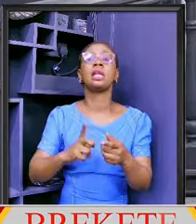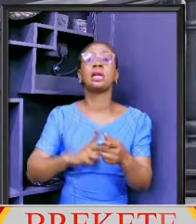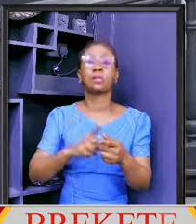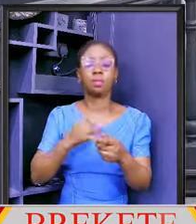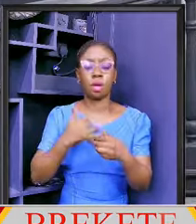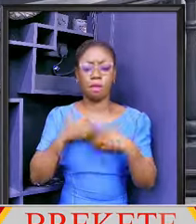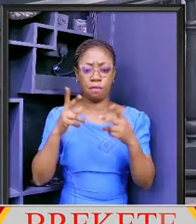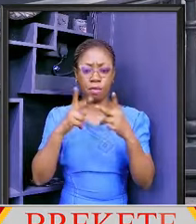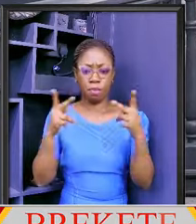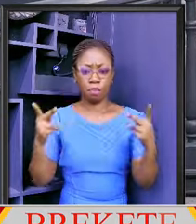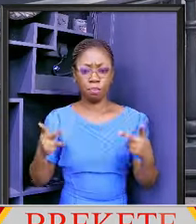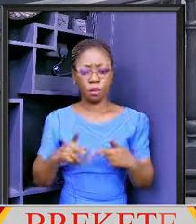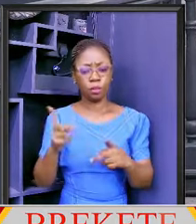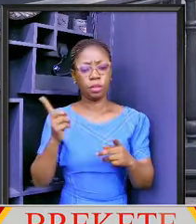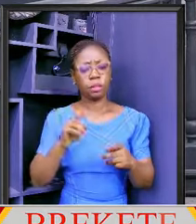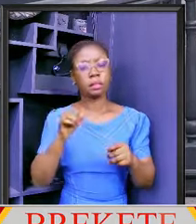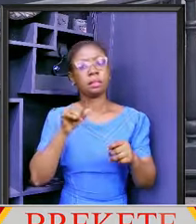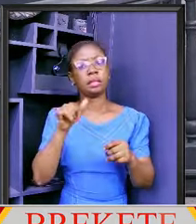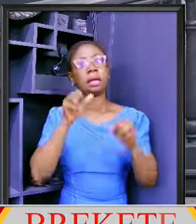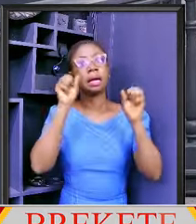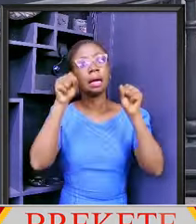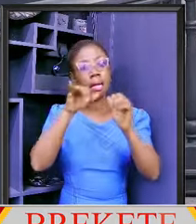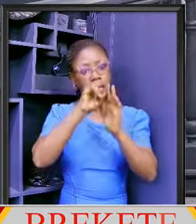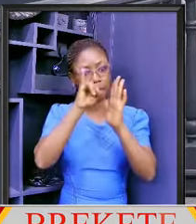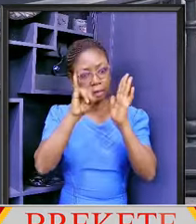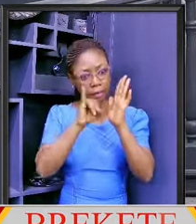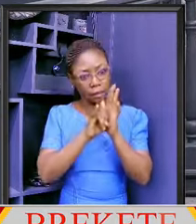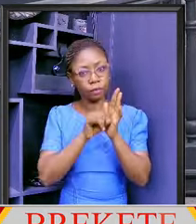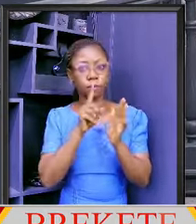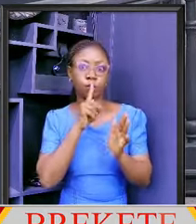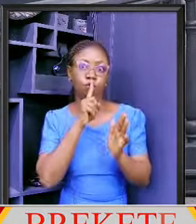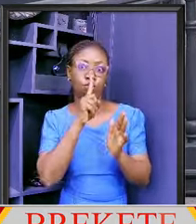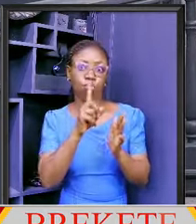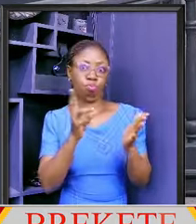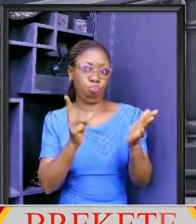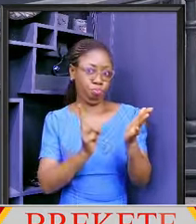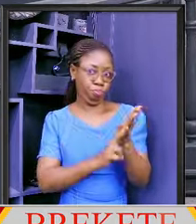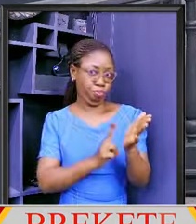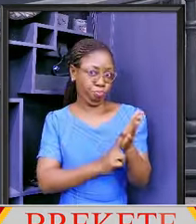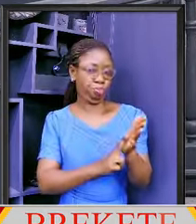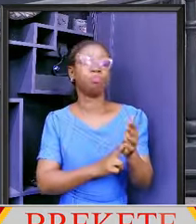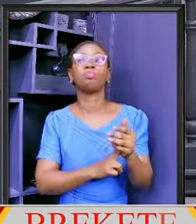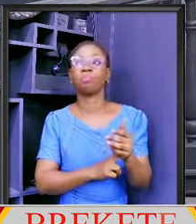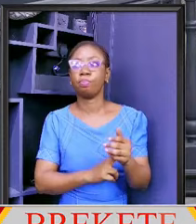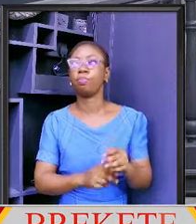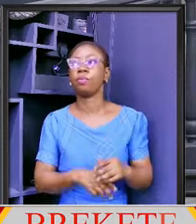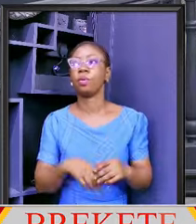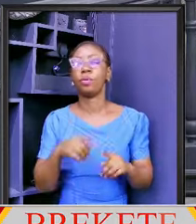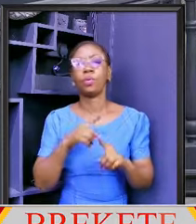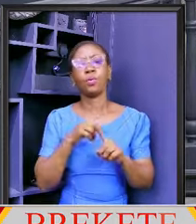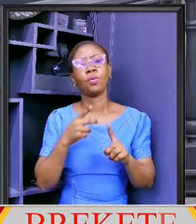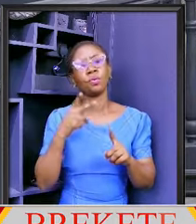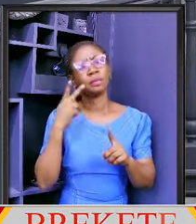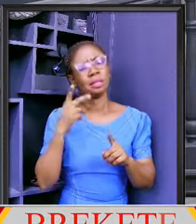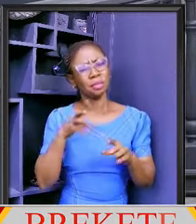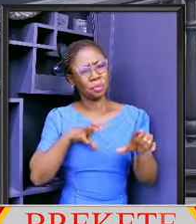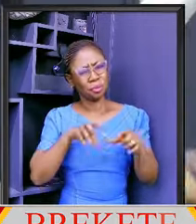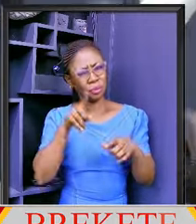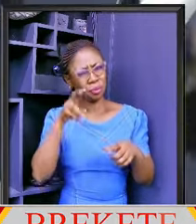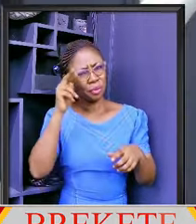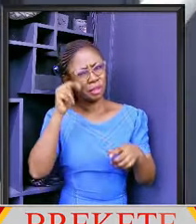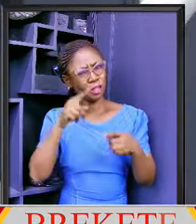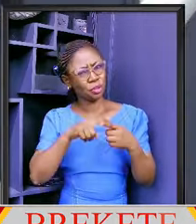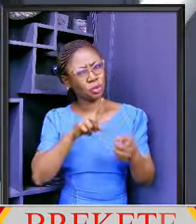can identify forensic. The new signature. When we saw that game is going do on. Do you need to go to